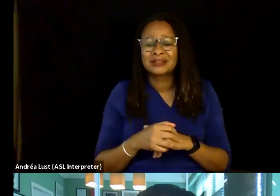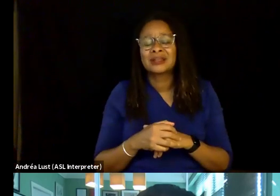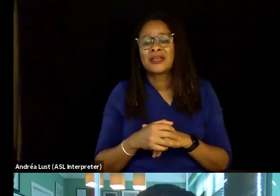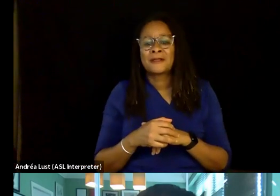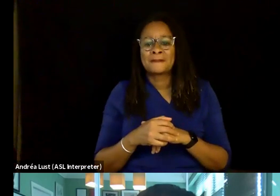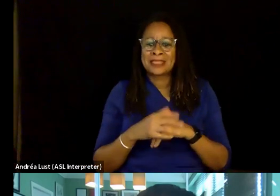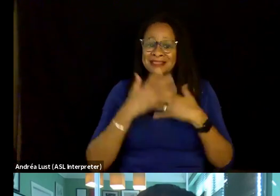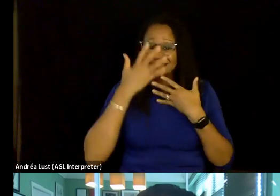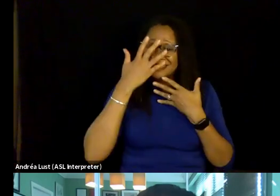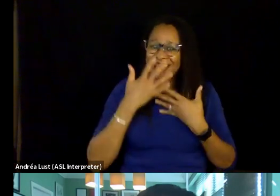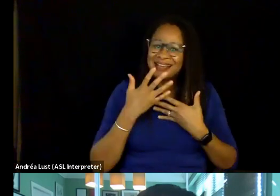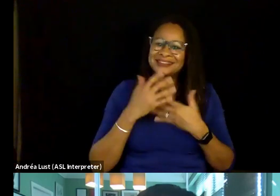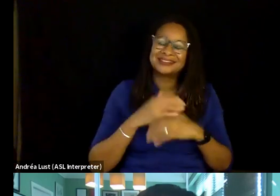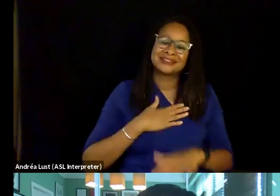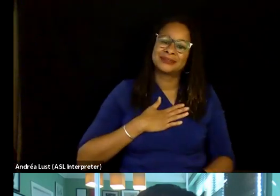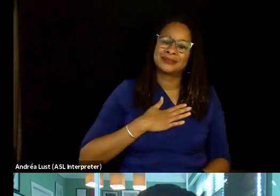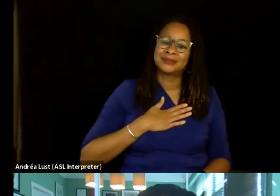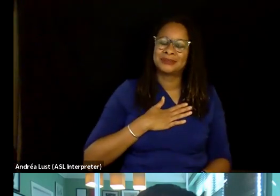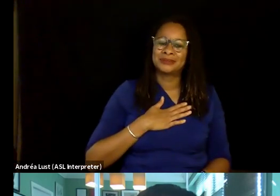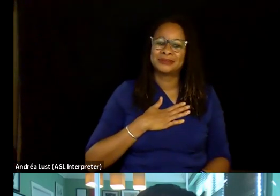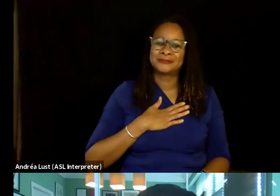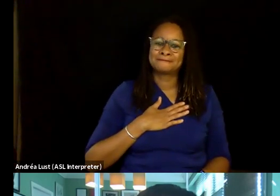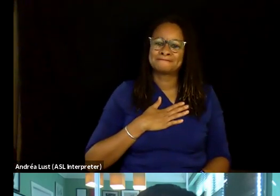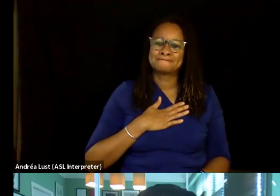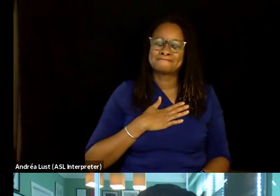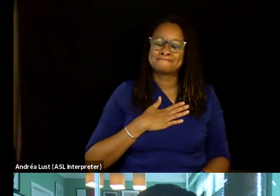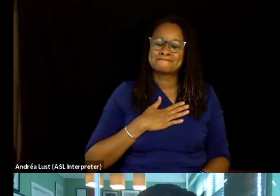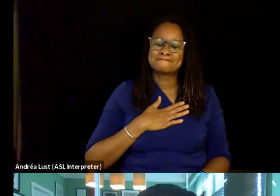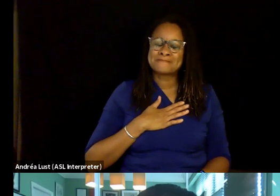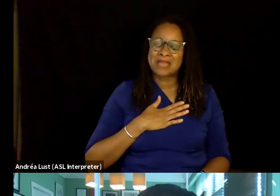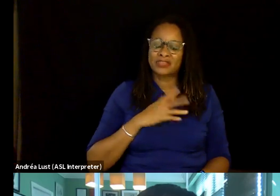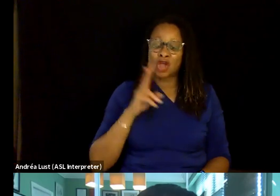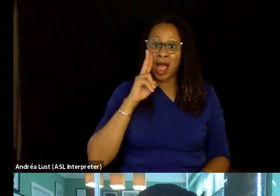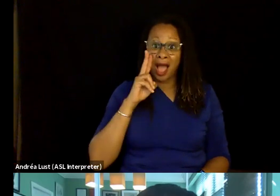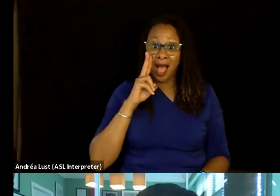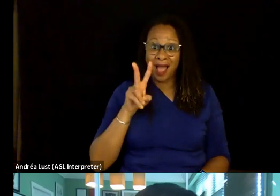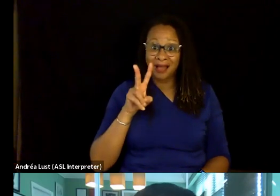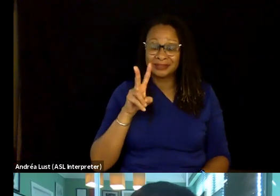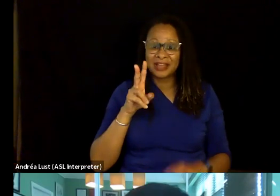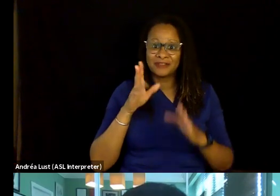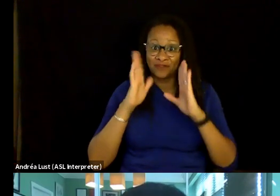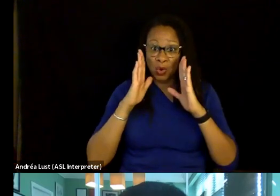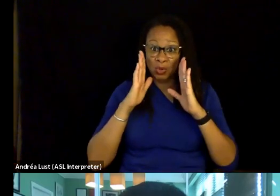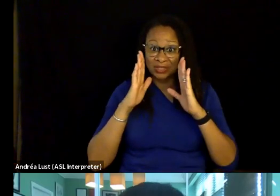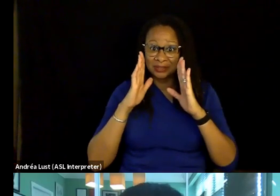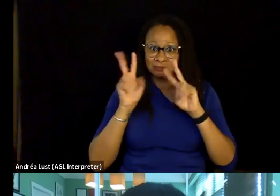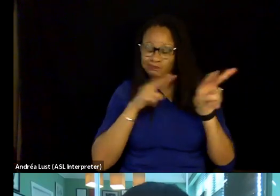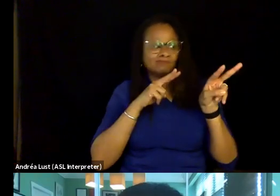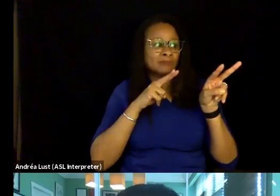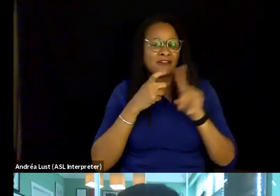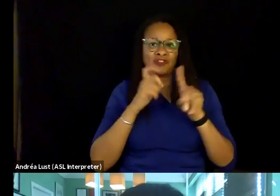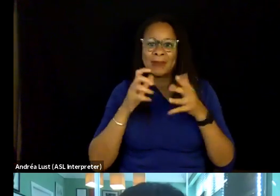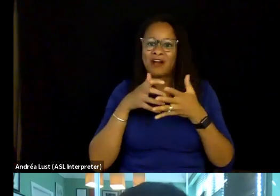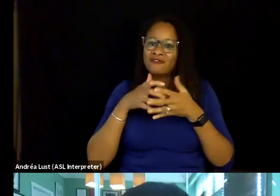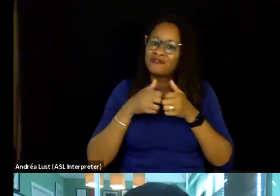the sadness that they had taken their eye off the ball of how fragile democracy is,